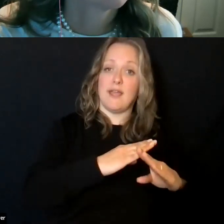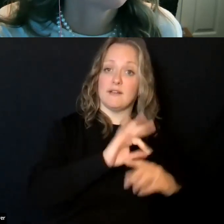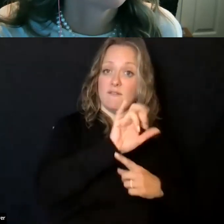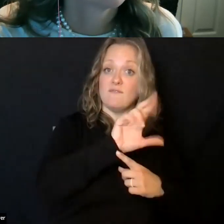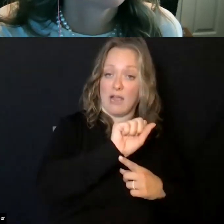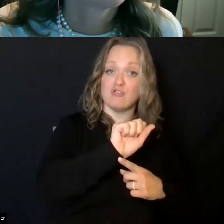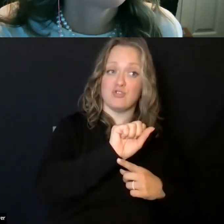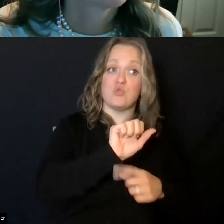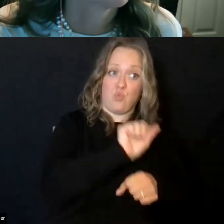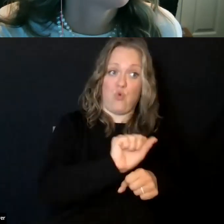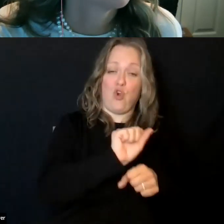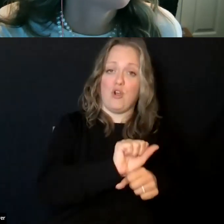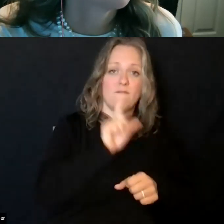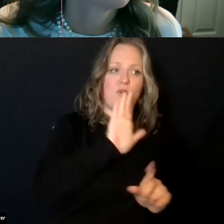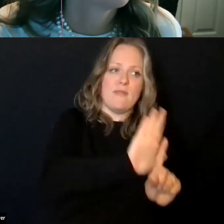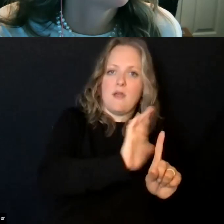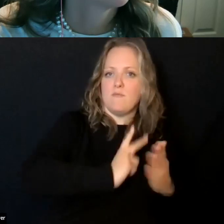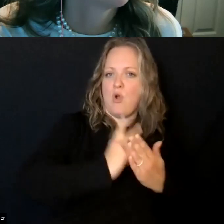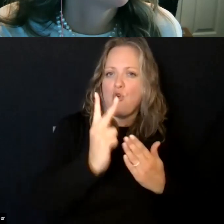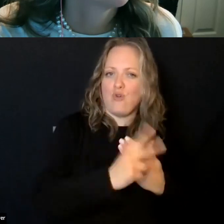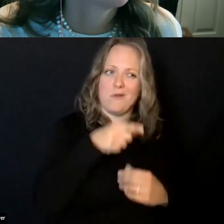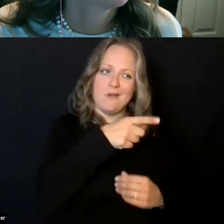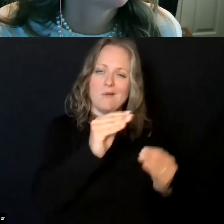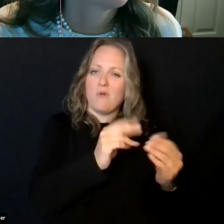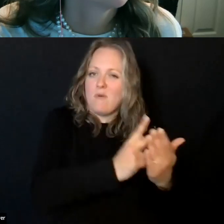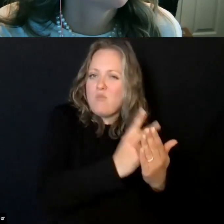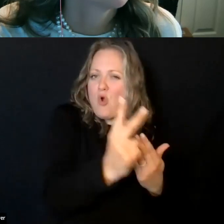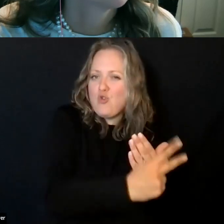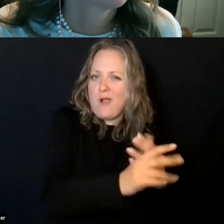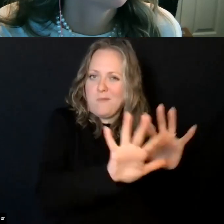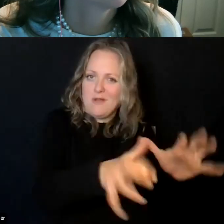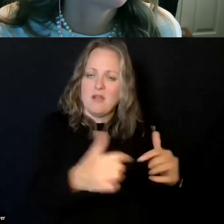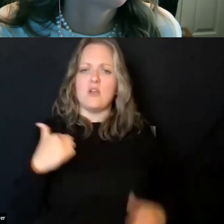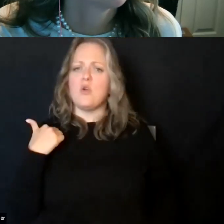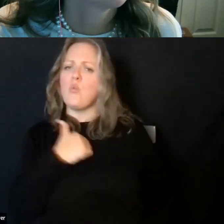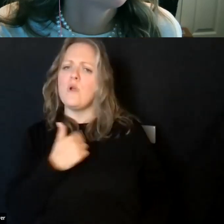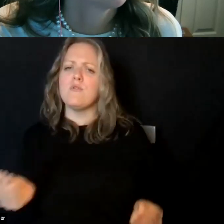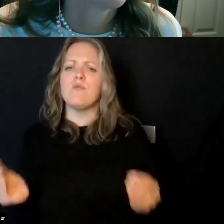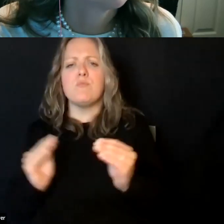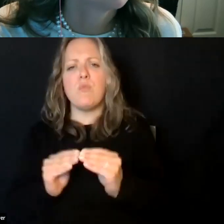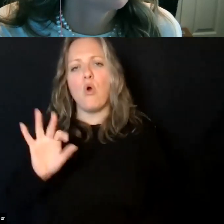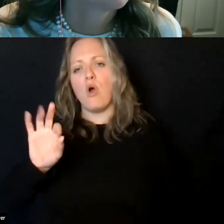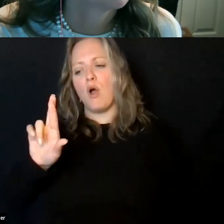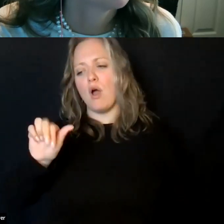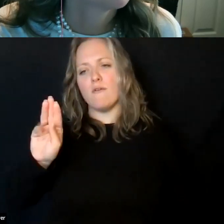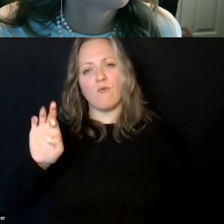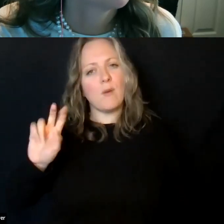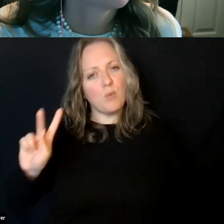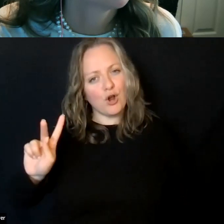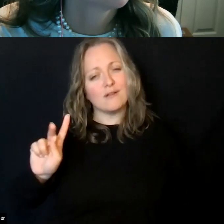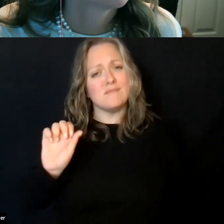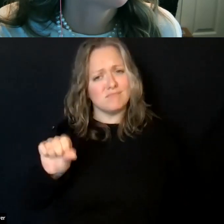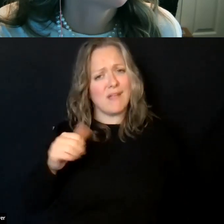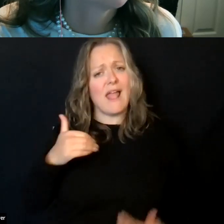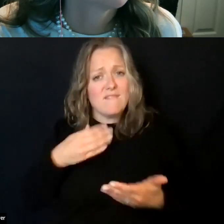setting. So they are a program and we're really a framework. Yes, there's things that you can do, like the